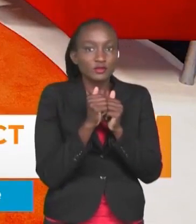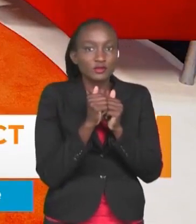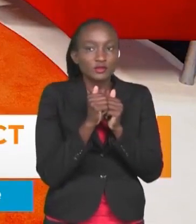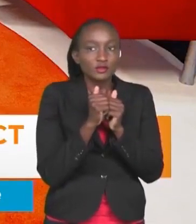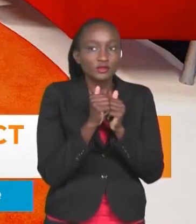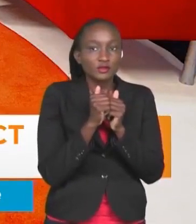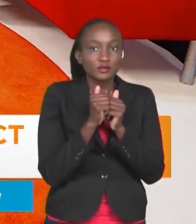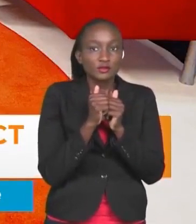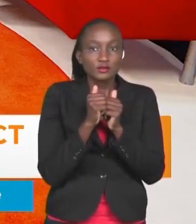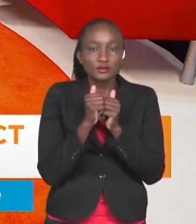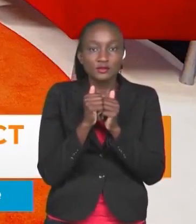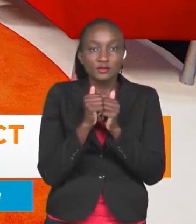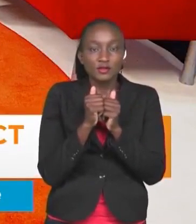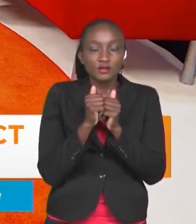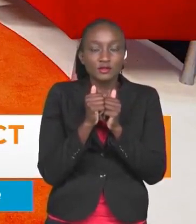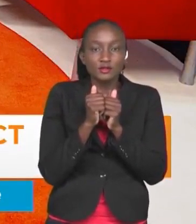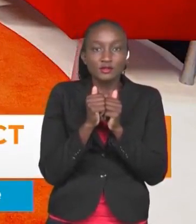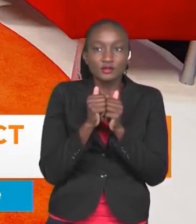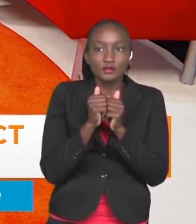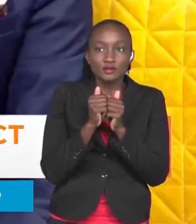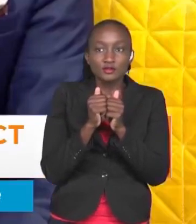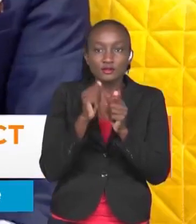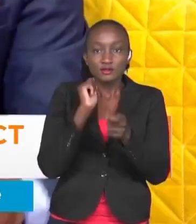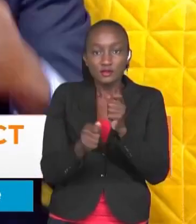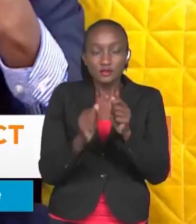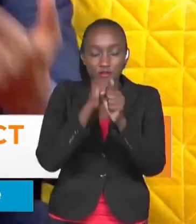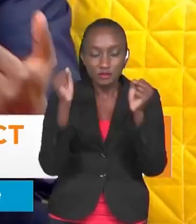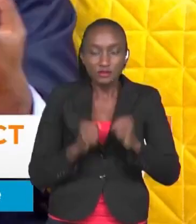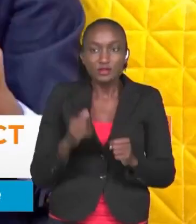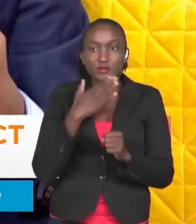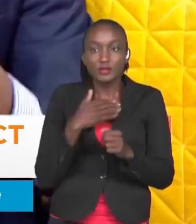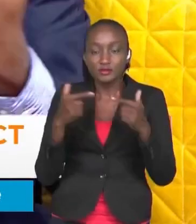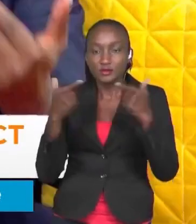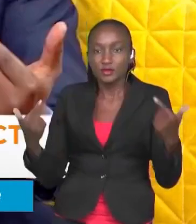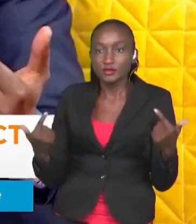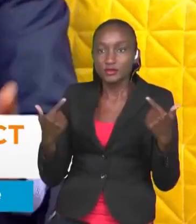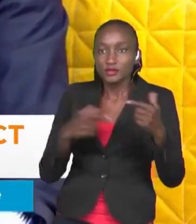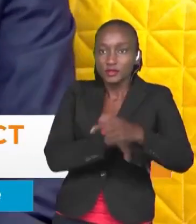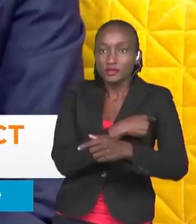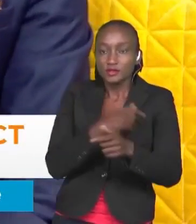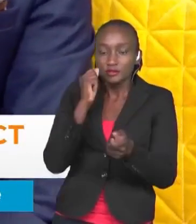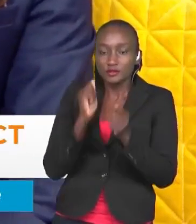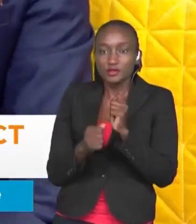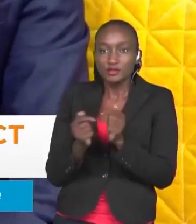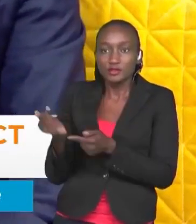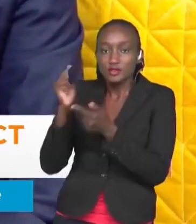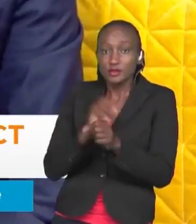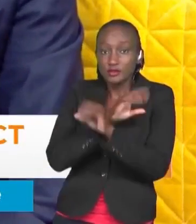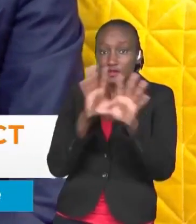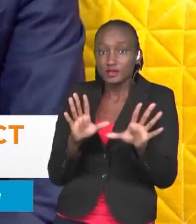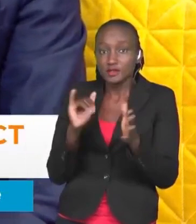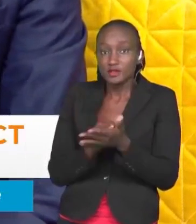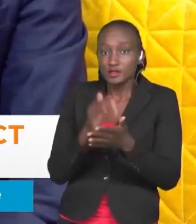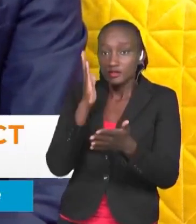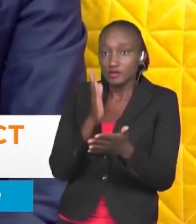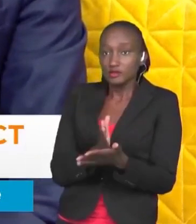system, whereby now it wants to put everything out there. And of course, opposing this, the Chief Justice himself came out very clearly that